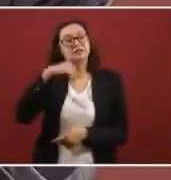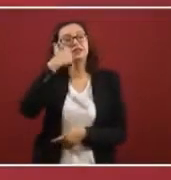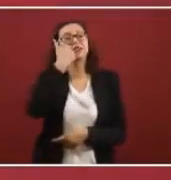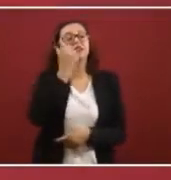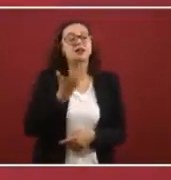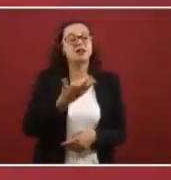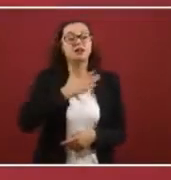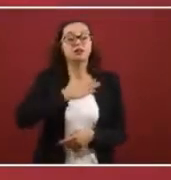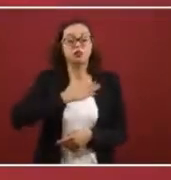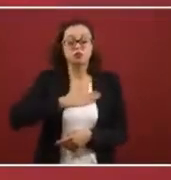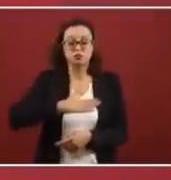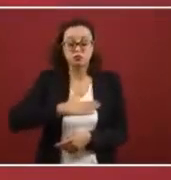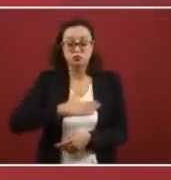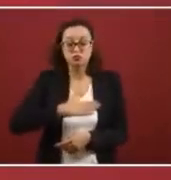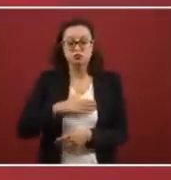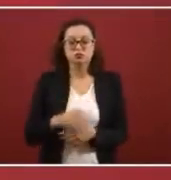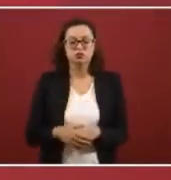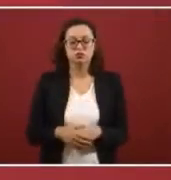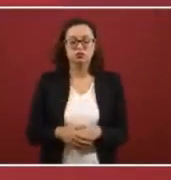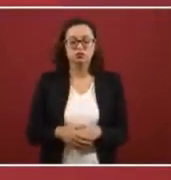justice,